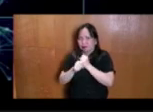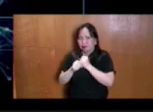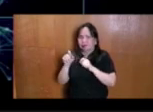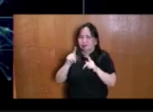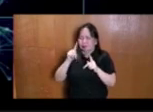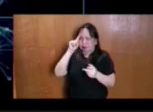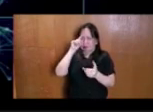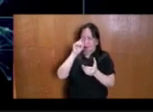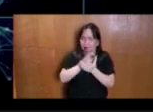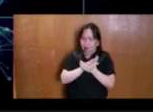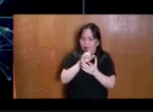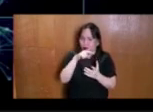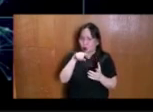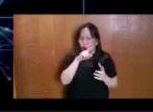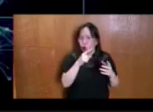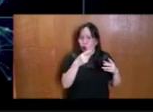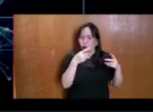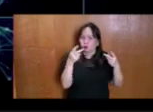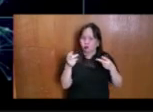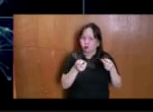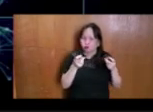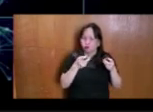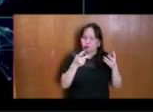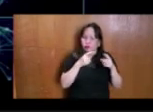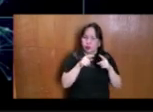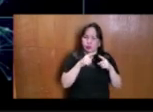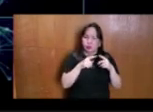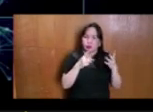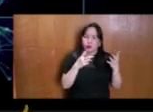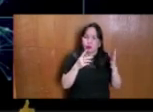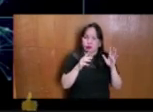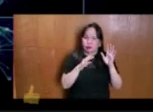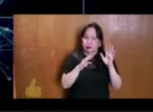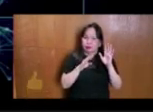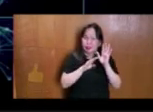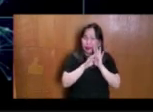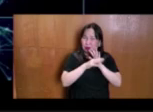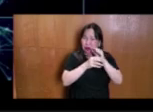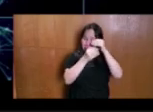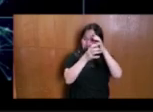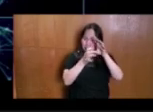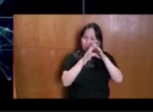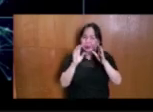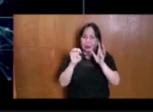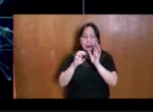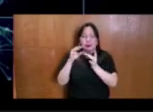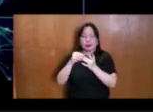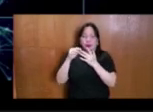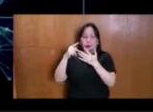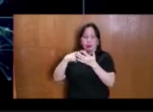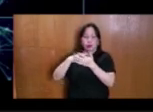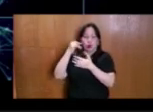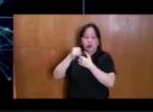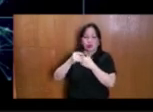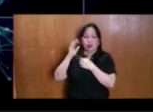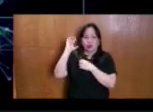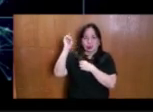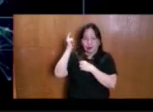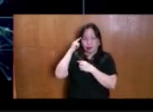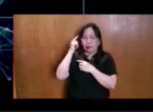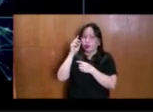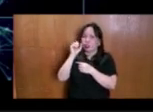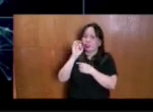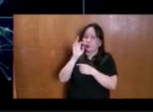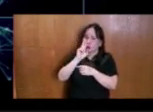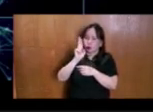AI developers in projects of governments. No, when they choose to deploy AI